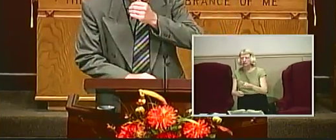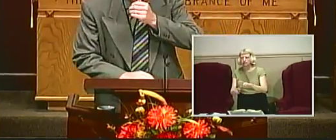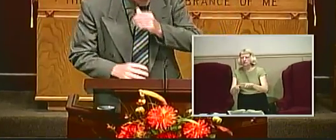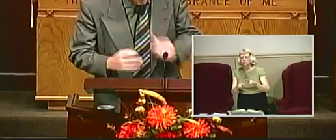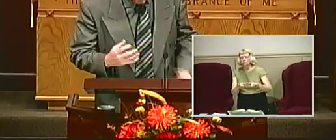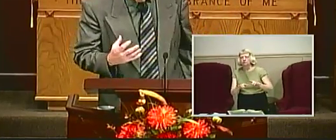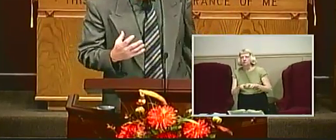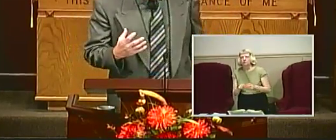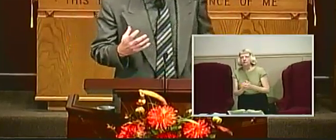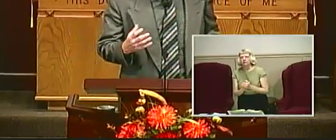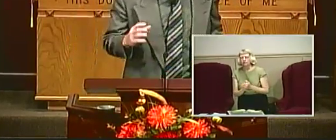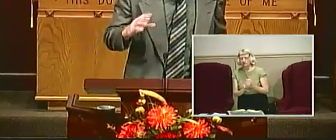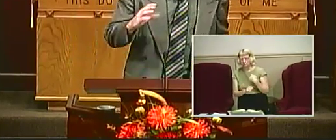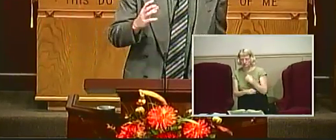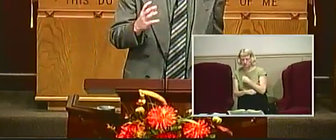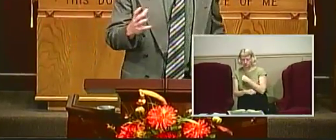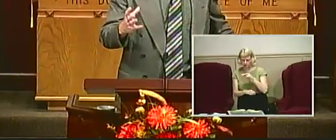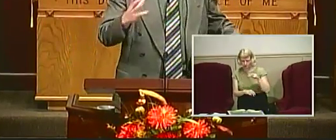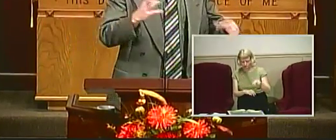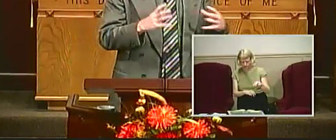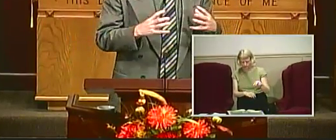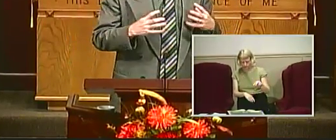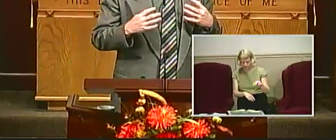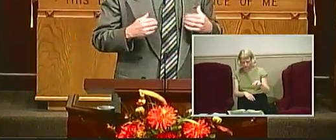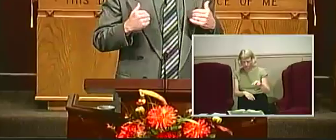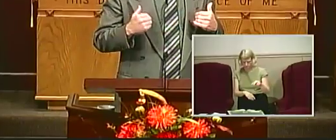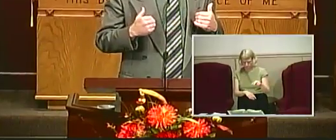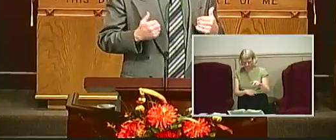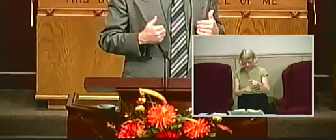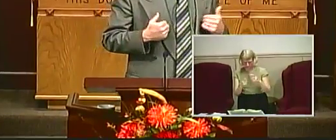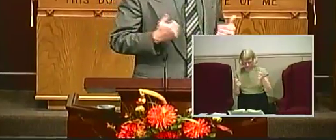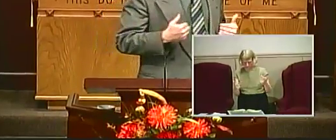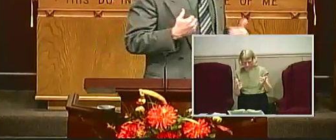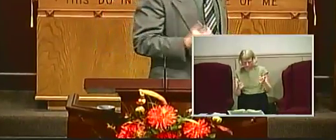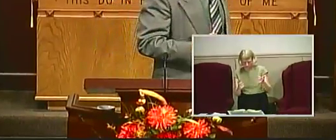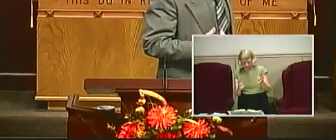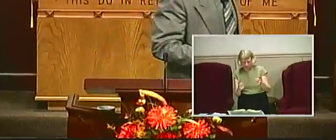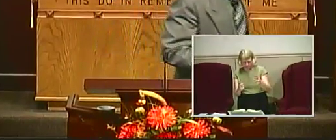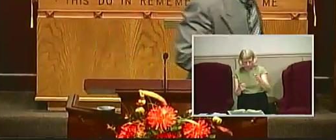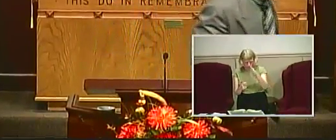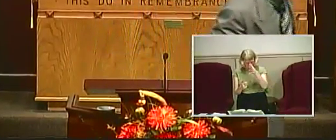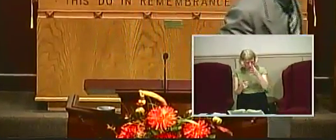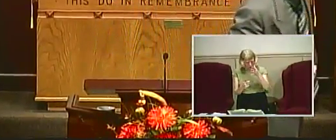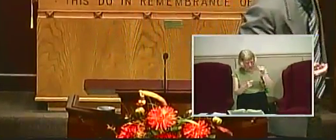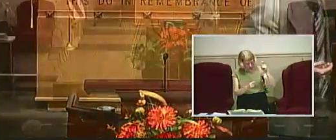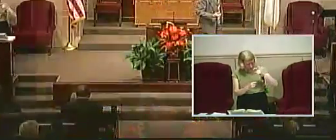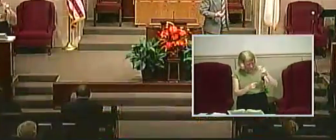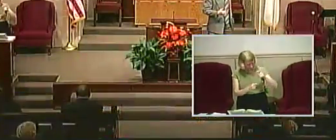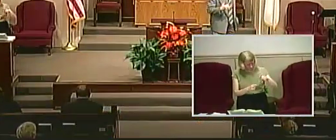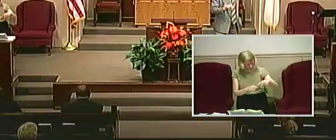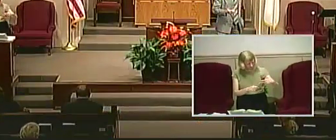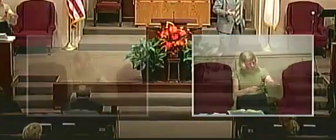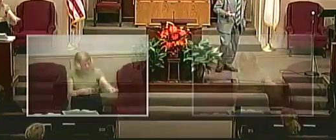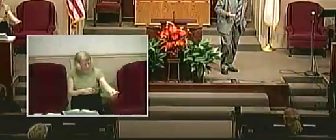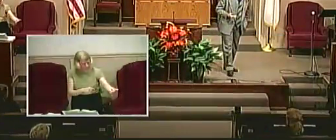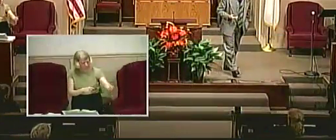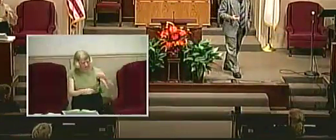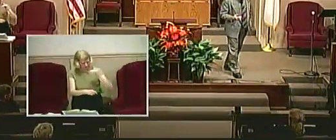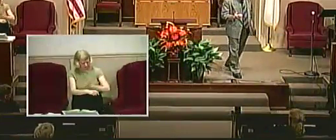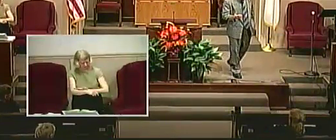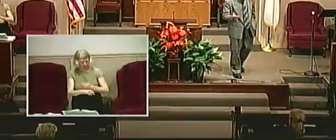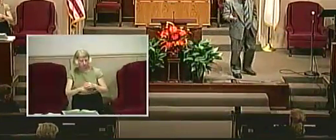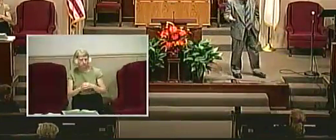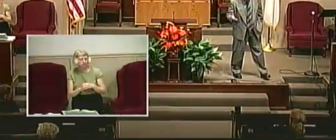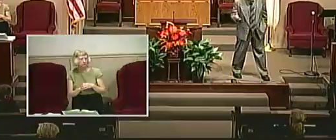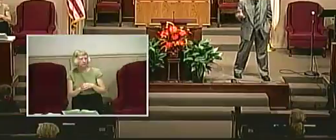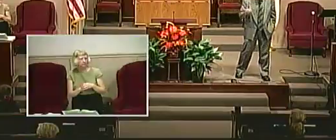seated. So as we're looking at this, we see it's great because it's a father passing down wisdom to his son.